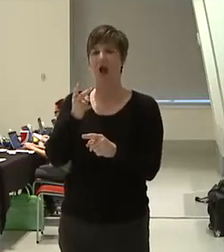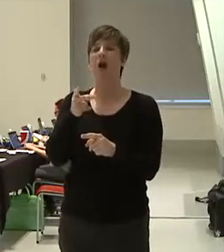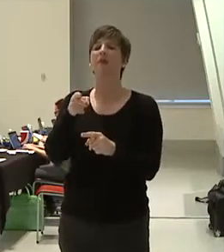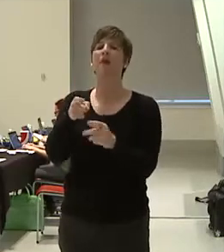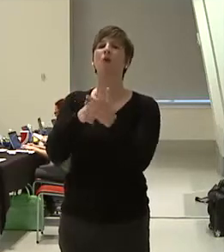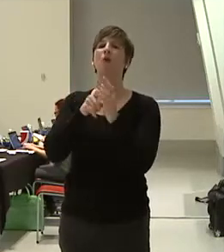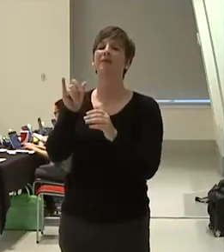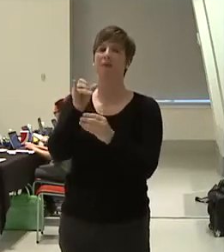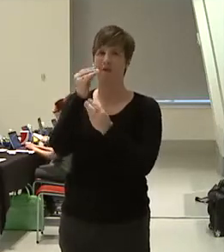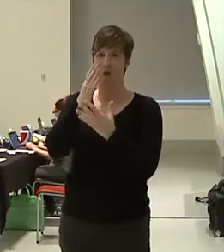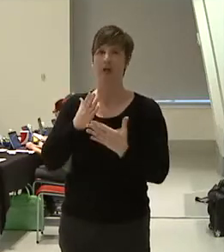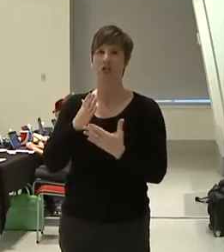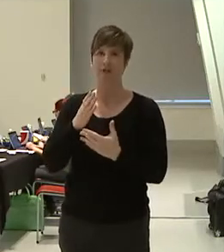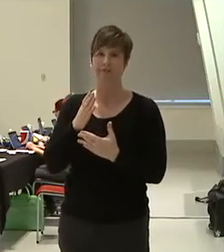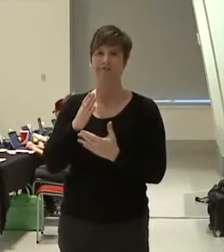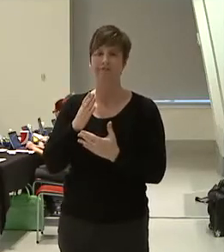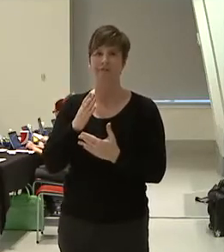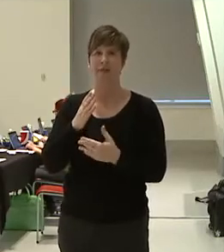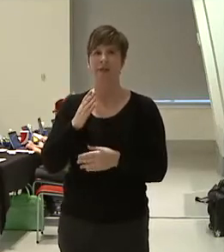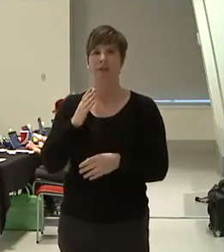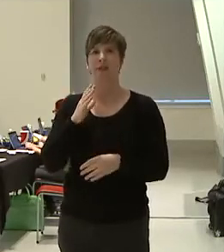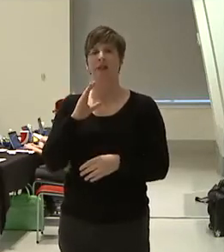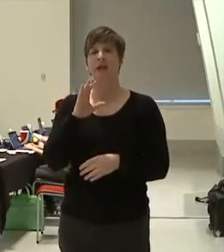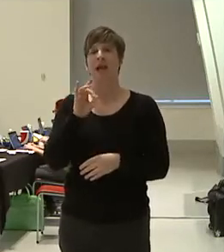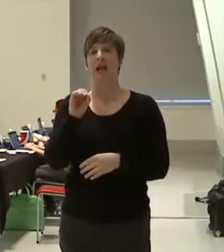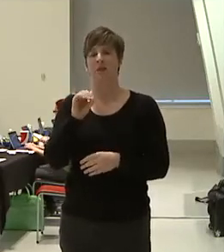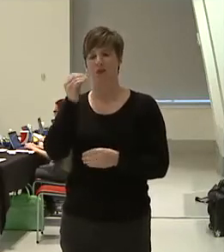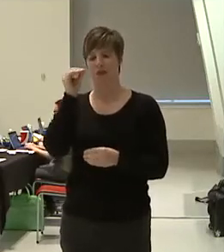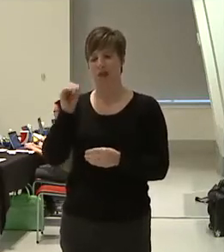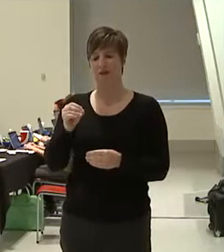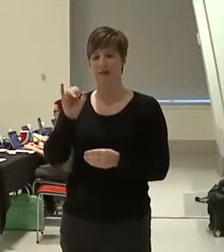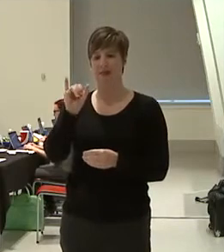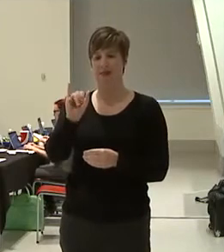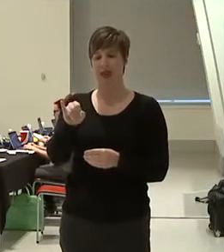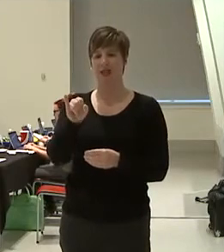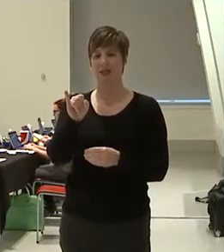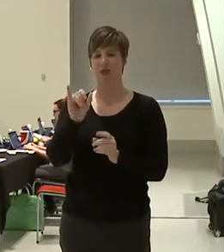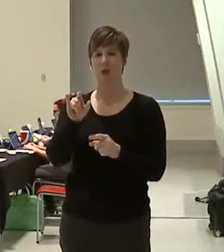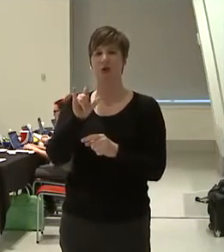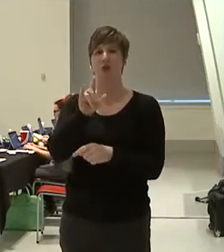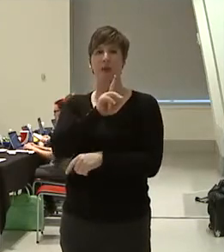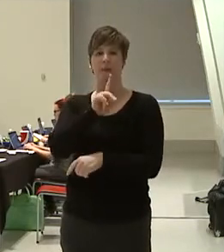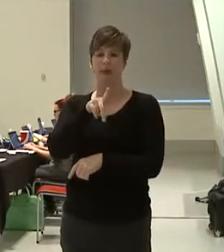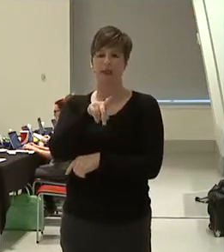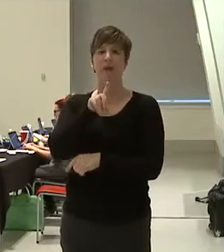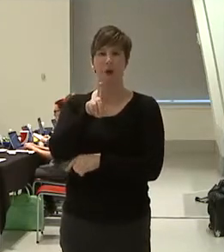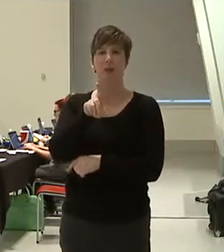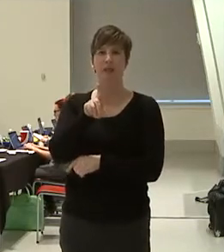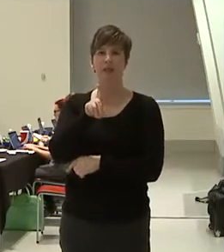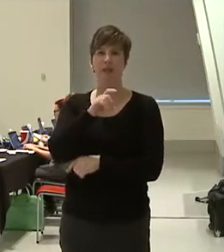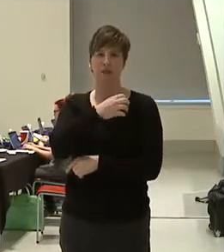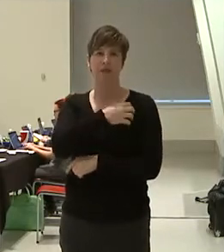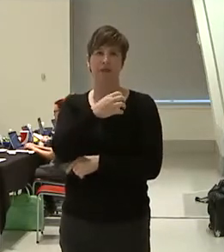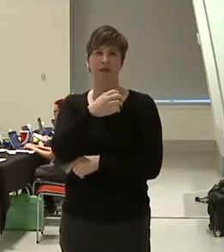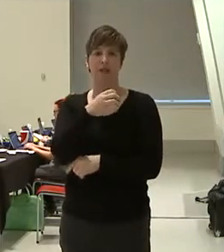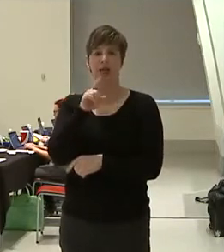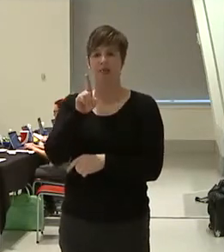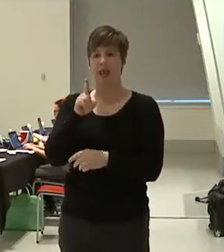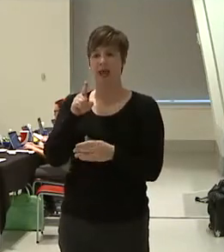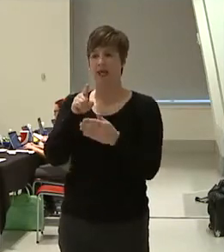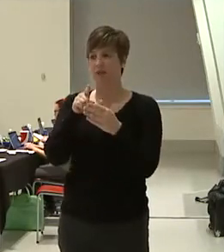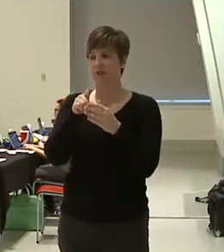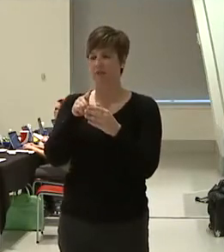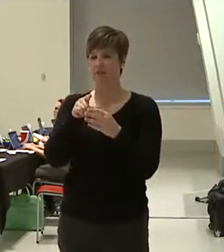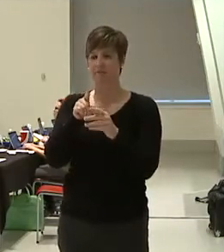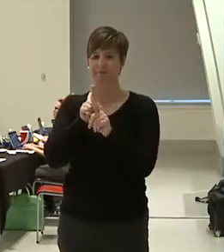information. 80% of the requests are going to the OPD, and because the city's actually built a good technology platform that's open source, they can actually track it for the first